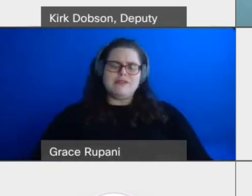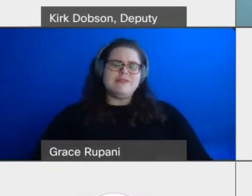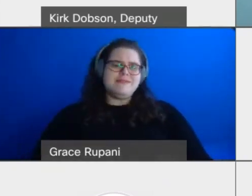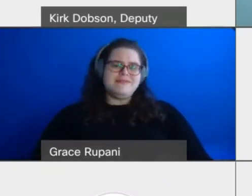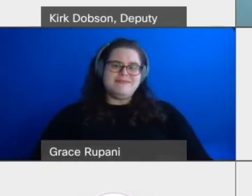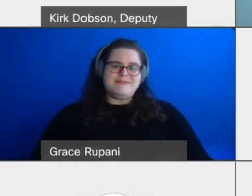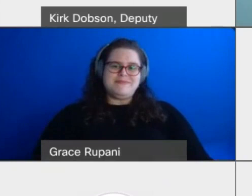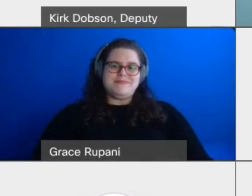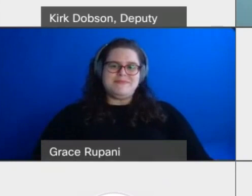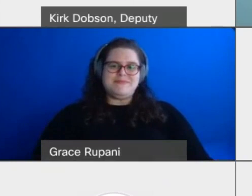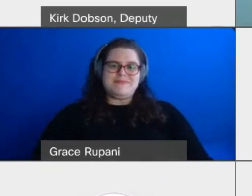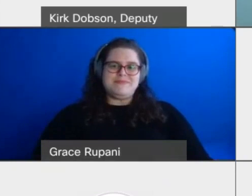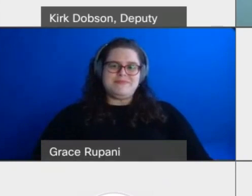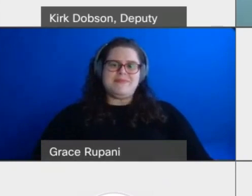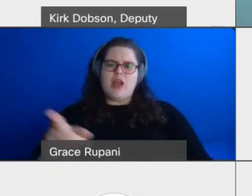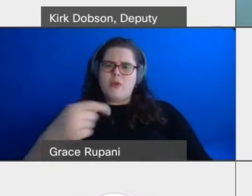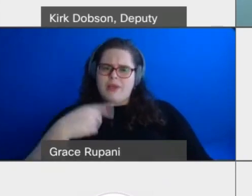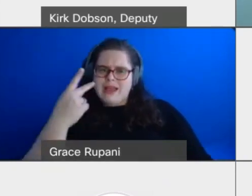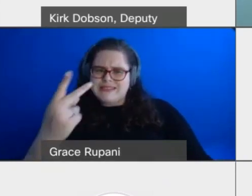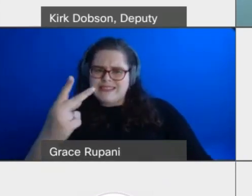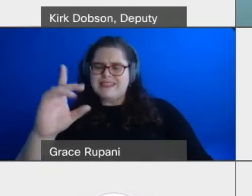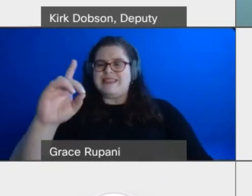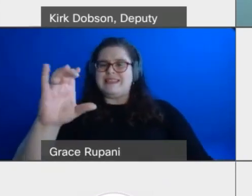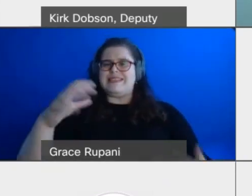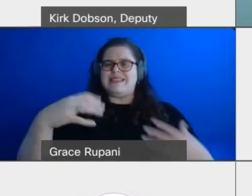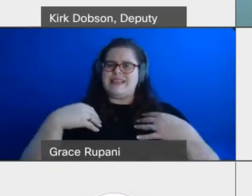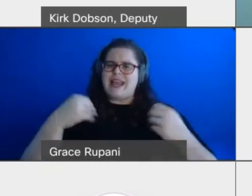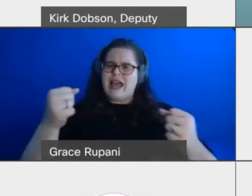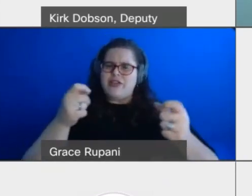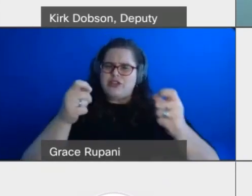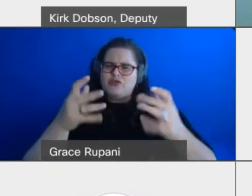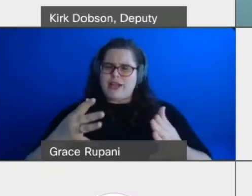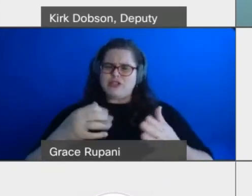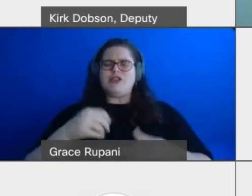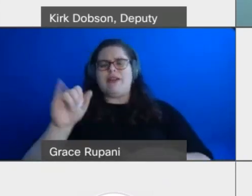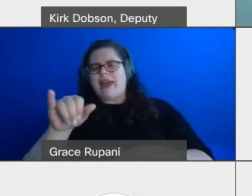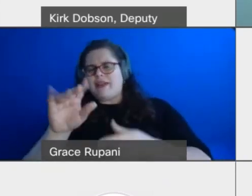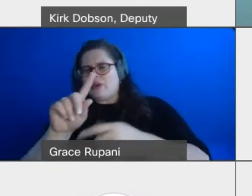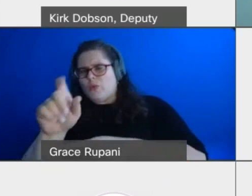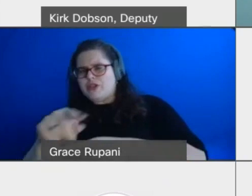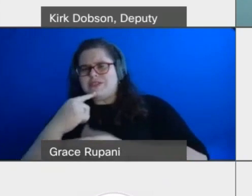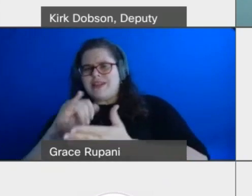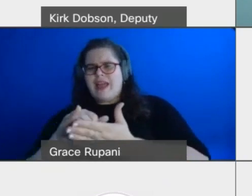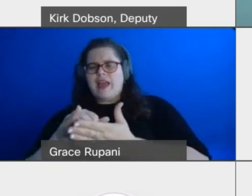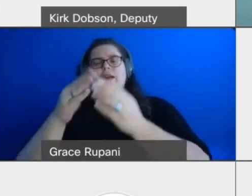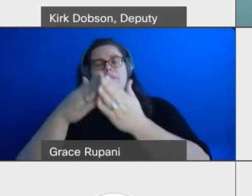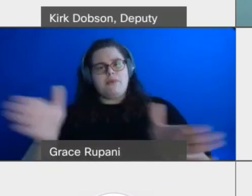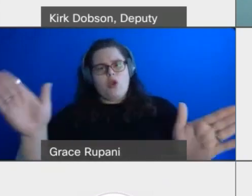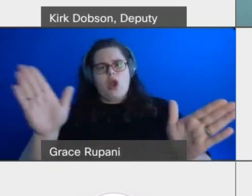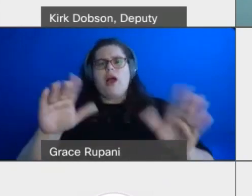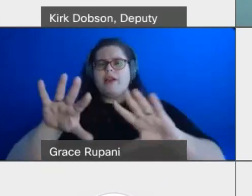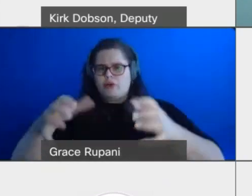So I see there's a DC Health Director Nesbitt announced yesterday a very broad set of people are going to become eligible for the